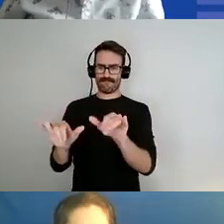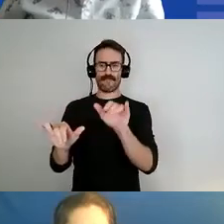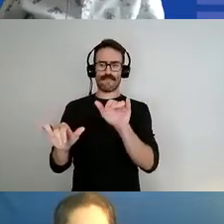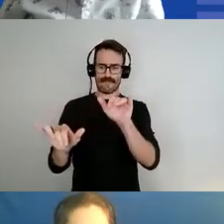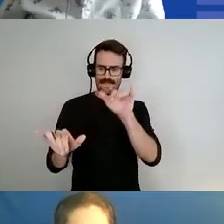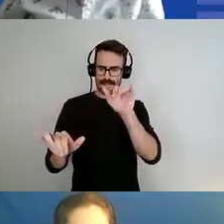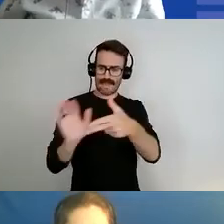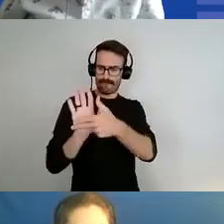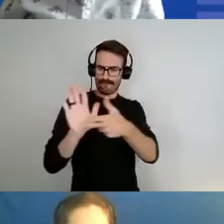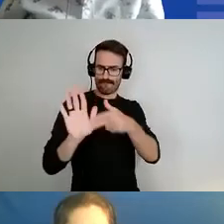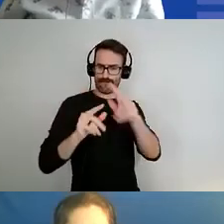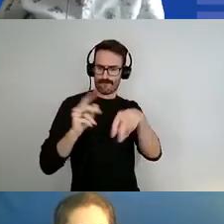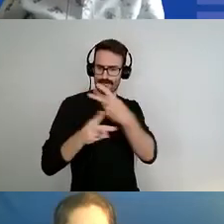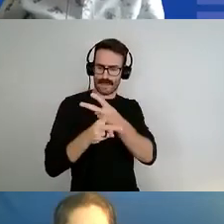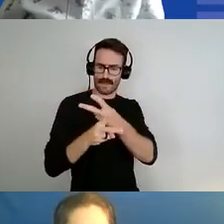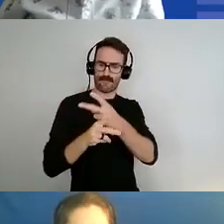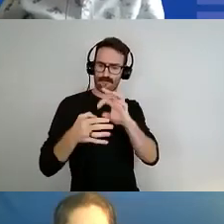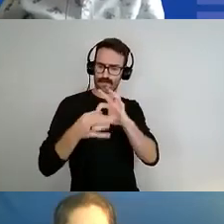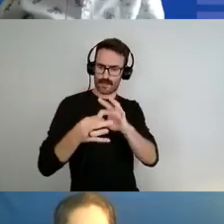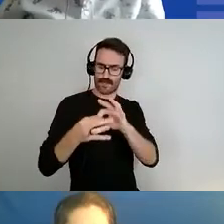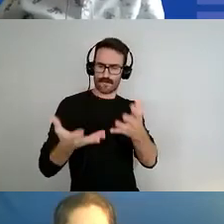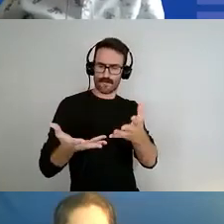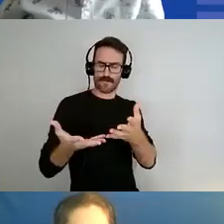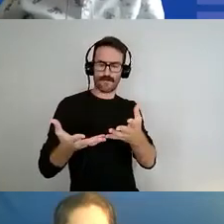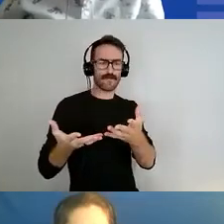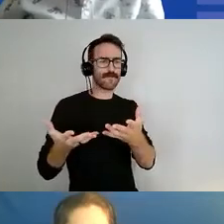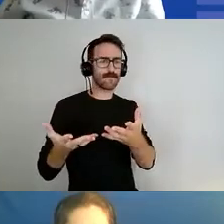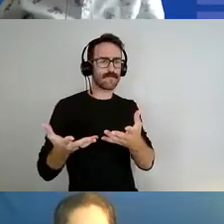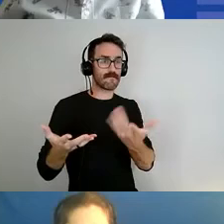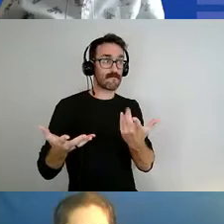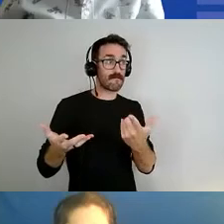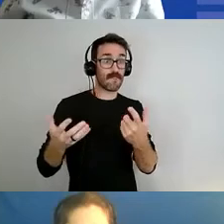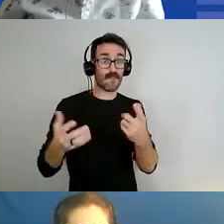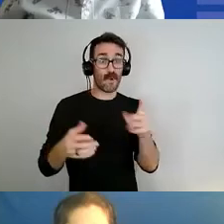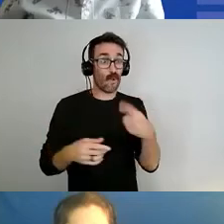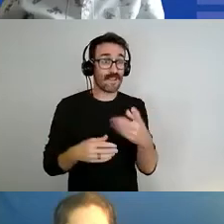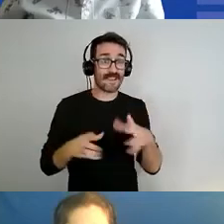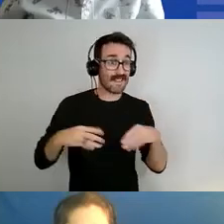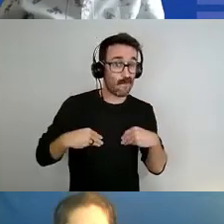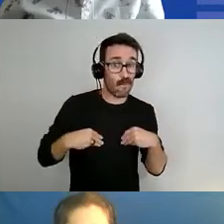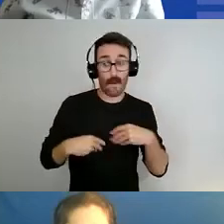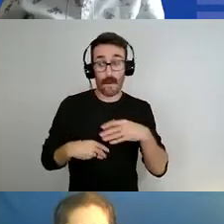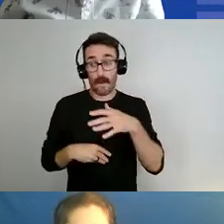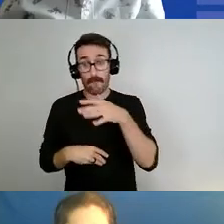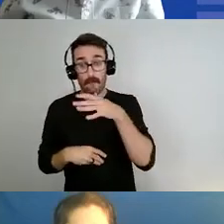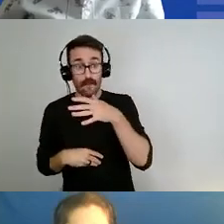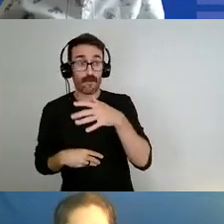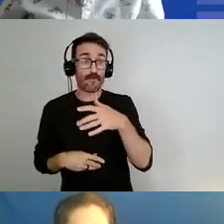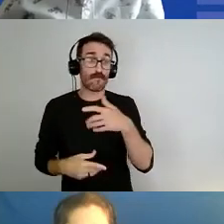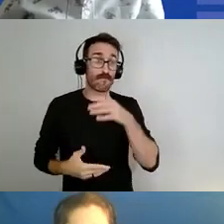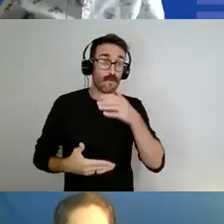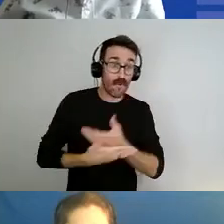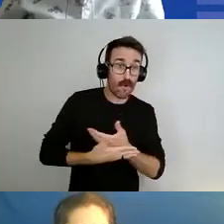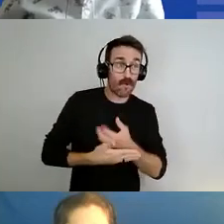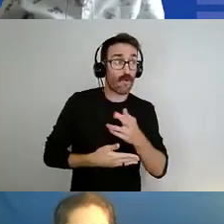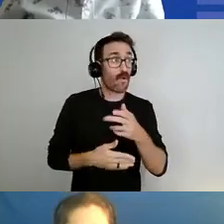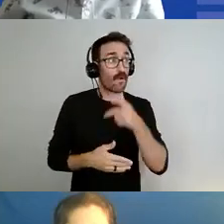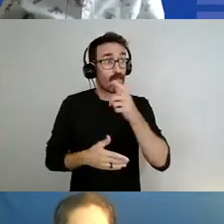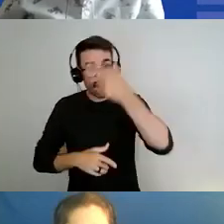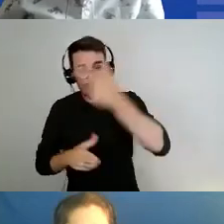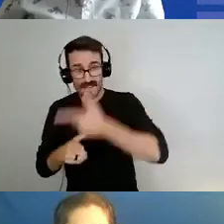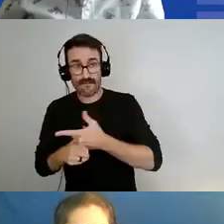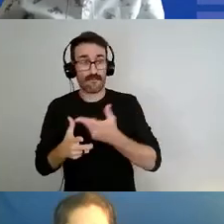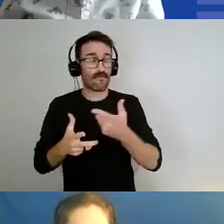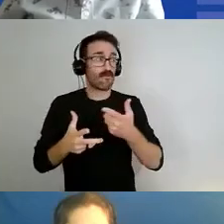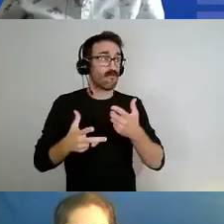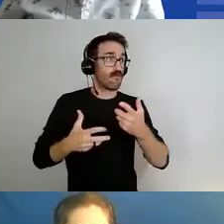frame, that the only option would be like a mother-daughter relationship or a sibling relationship, rather than